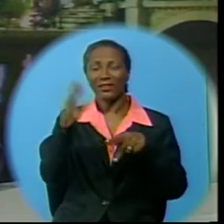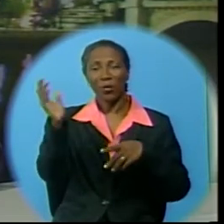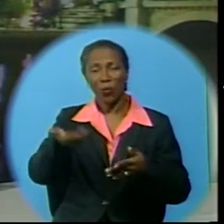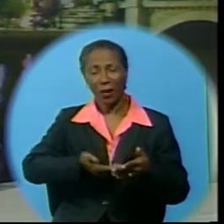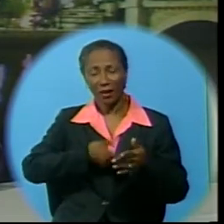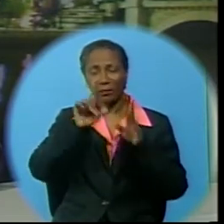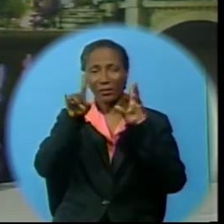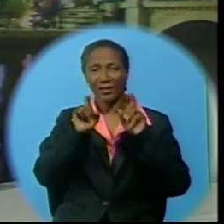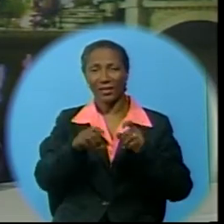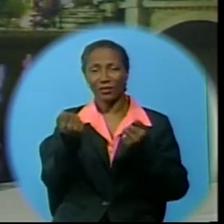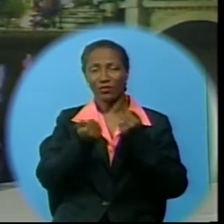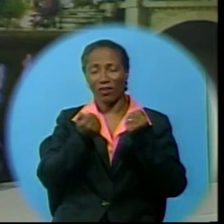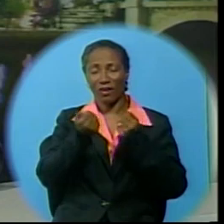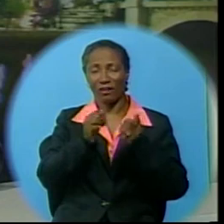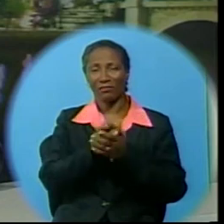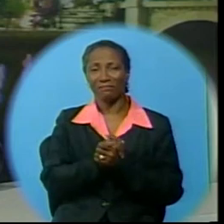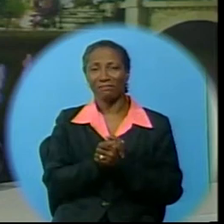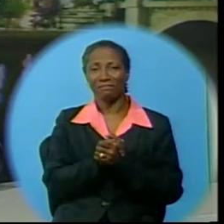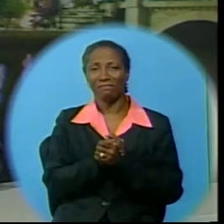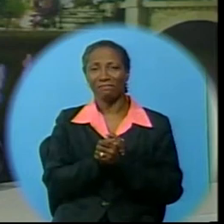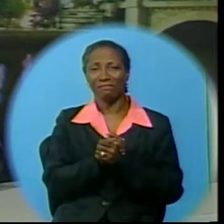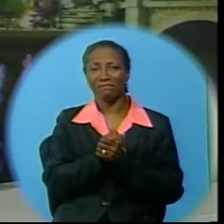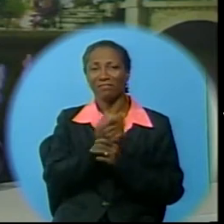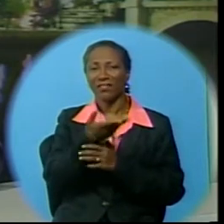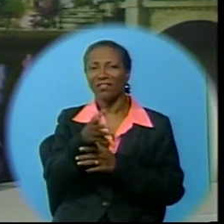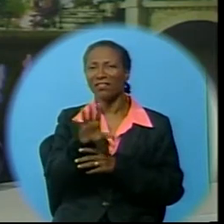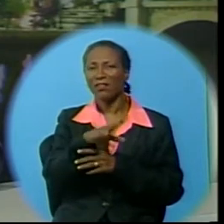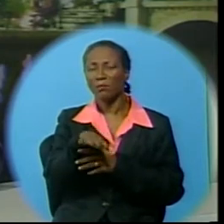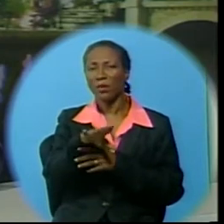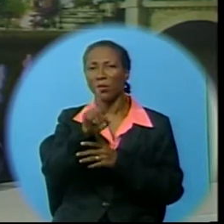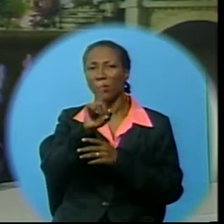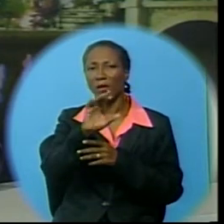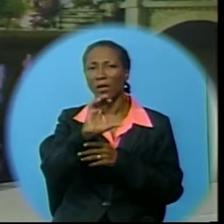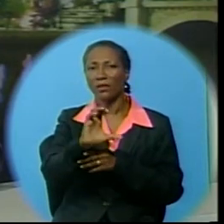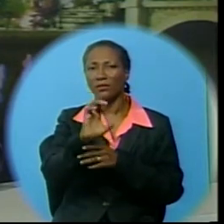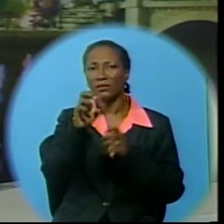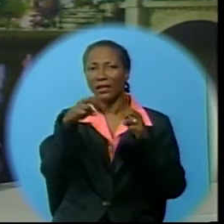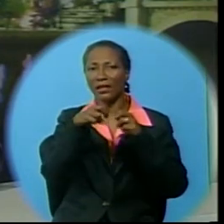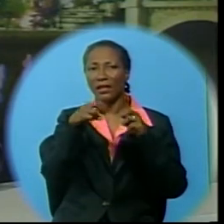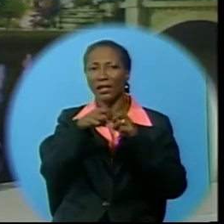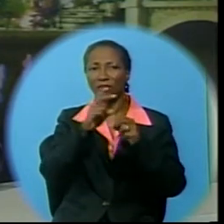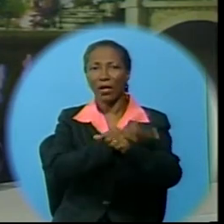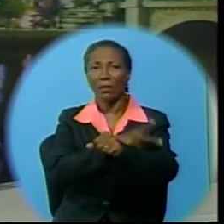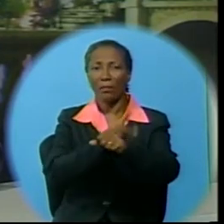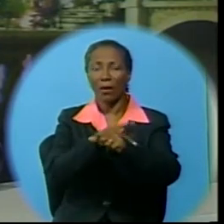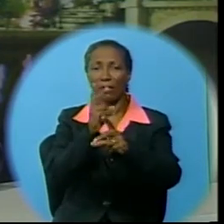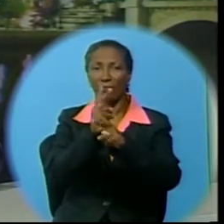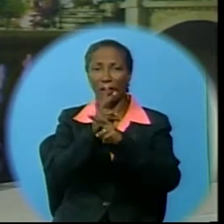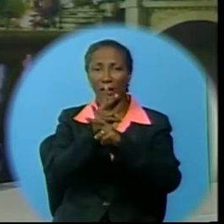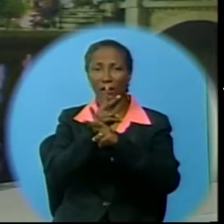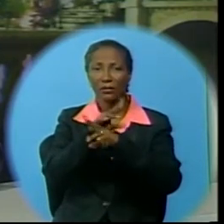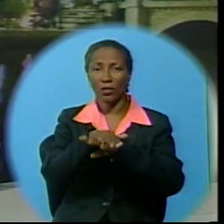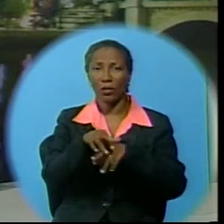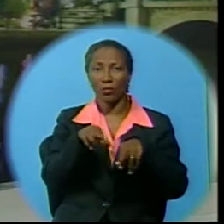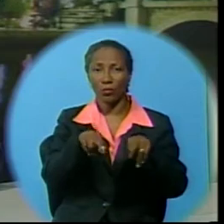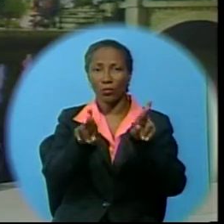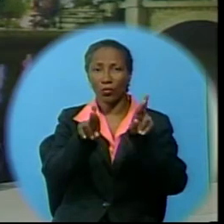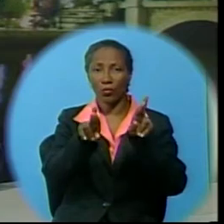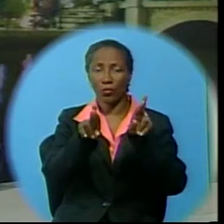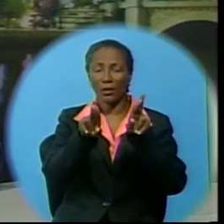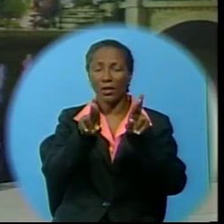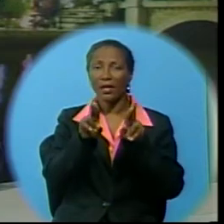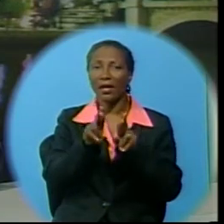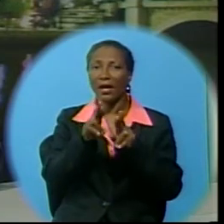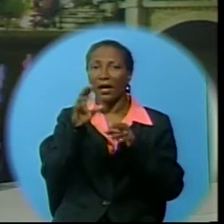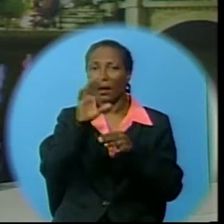as well. Well, there are about 100 electric-powered vehicles on the road, which puts Barbados among the handful of